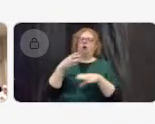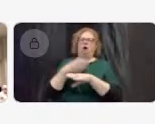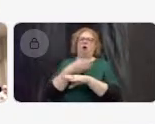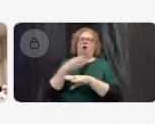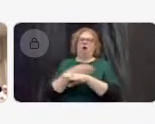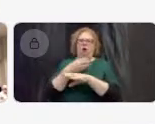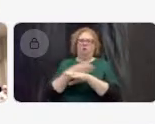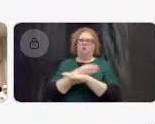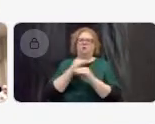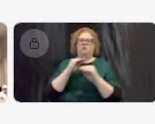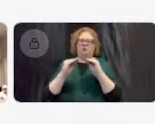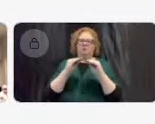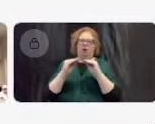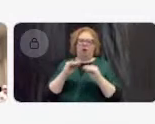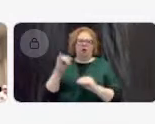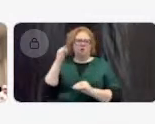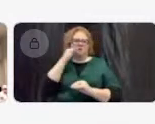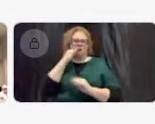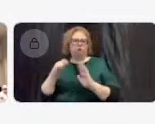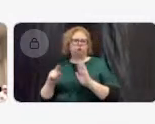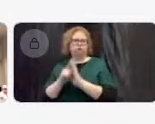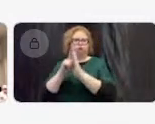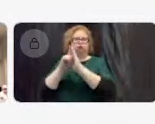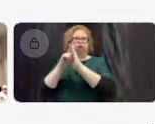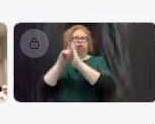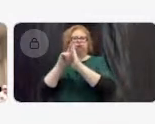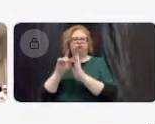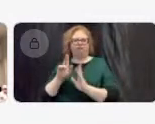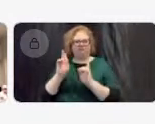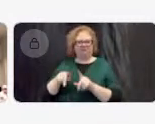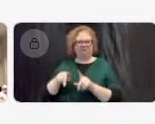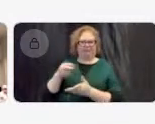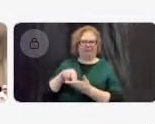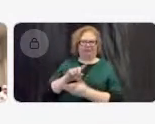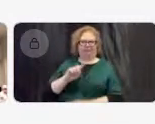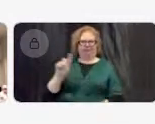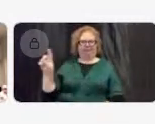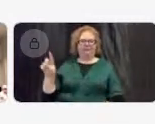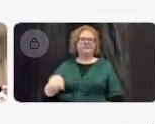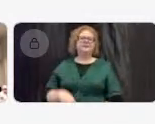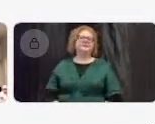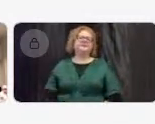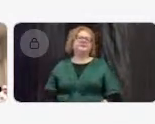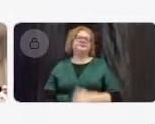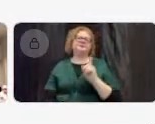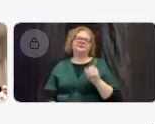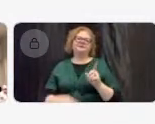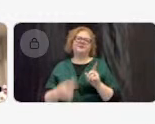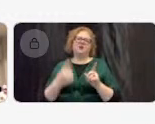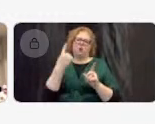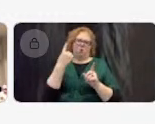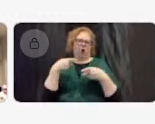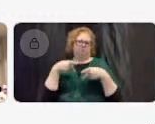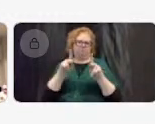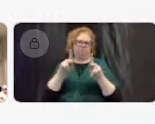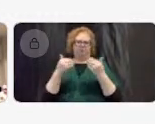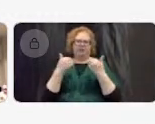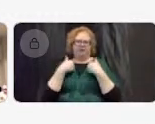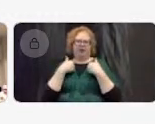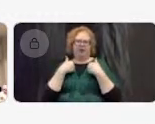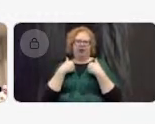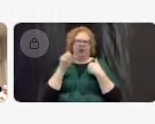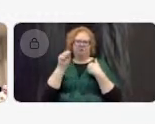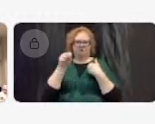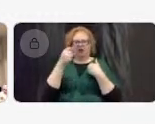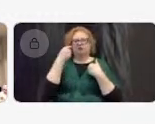to. The permit desk said that there was only one permit taken out, and that was to do some electrical